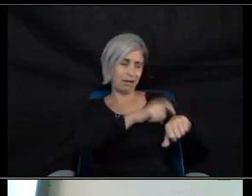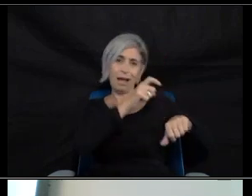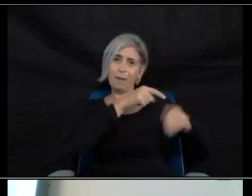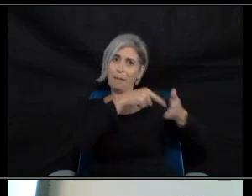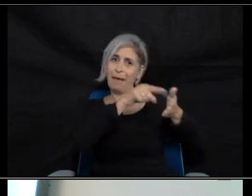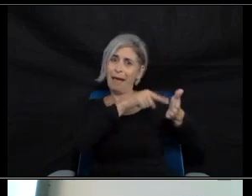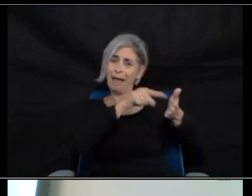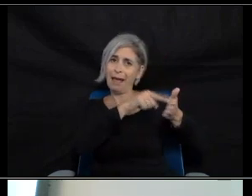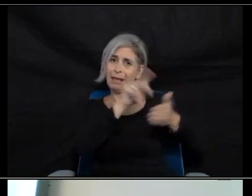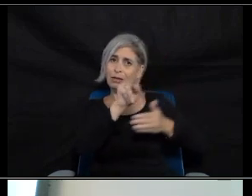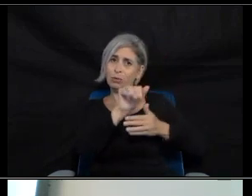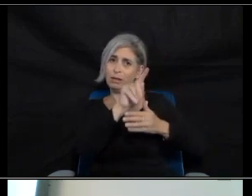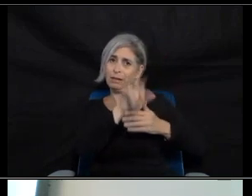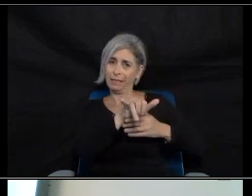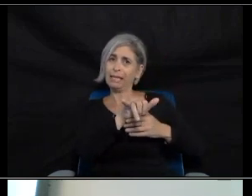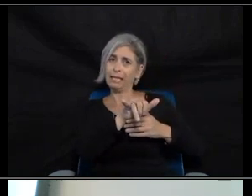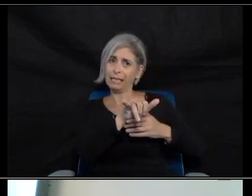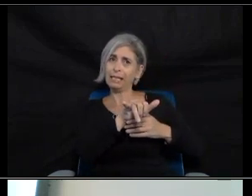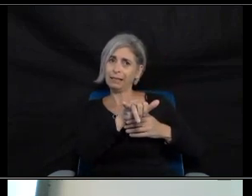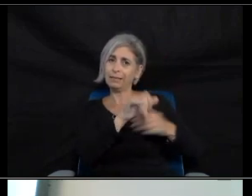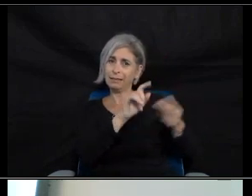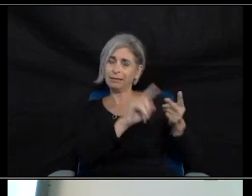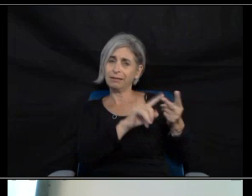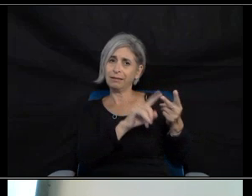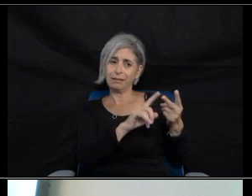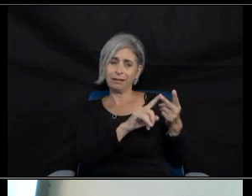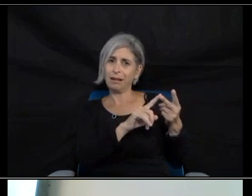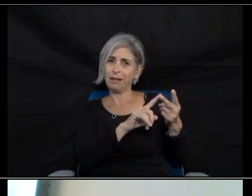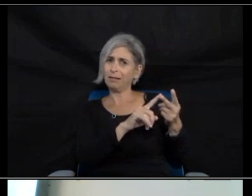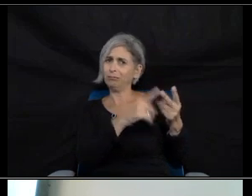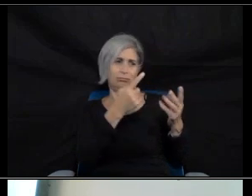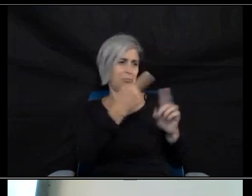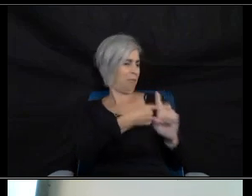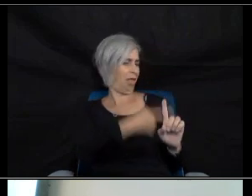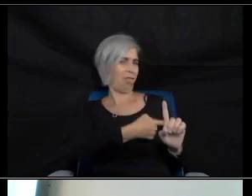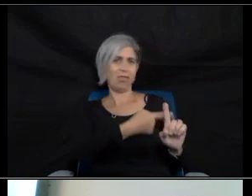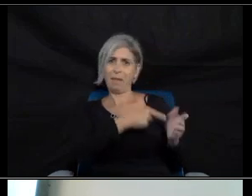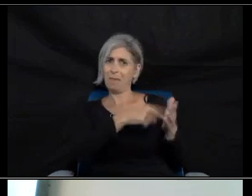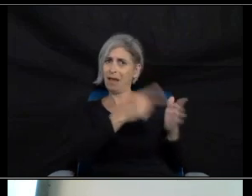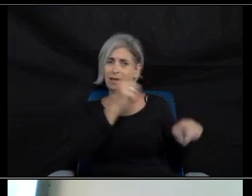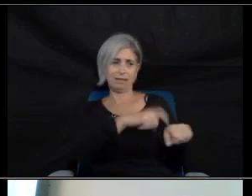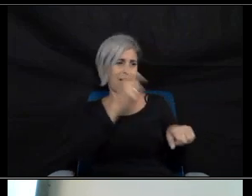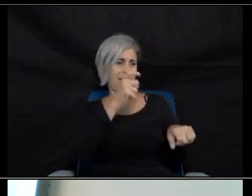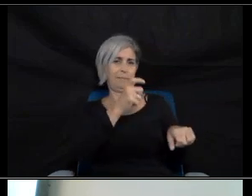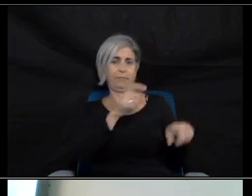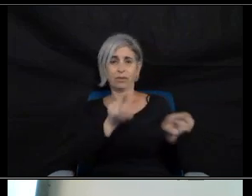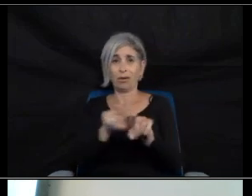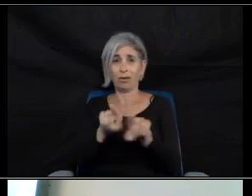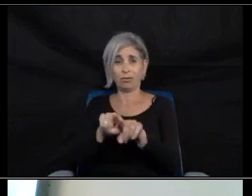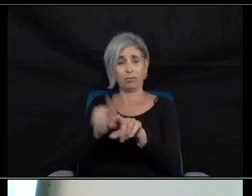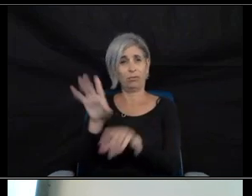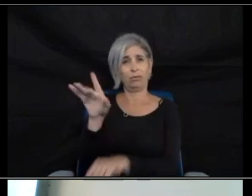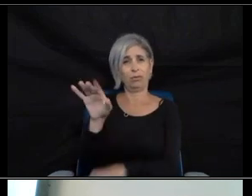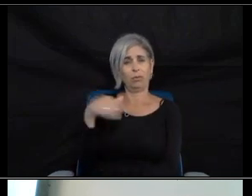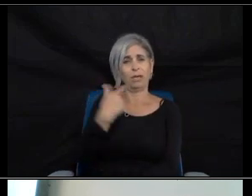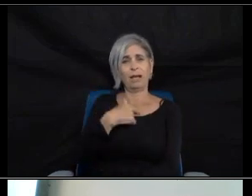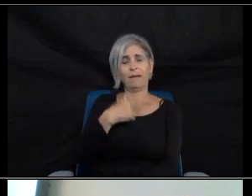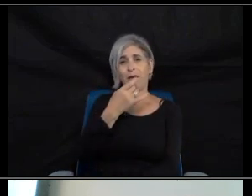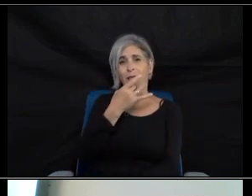their utilities on a regular basis. And we also have a light that